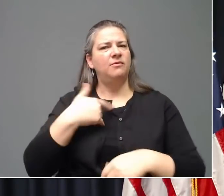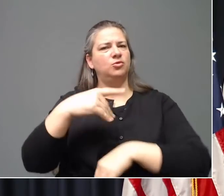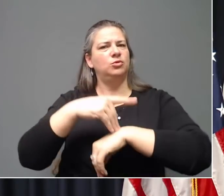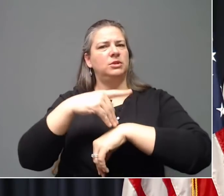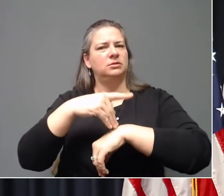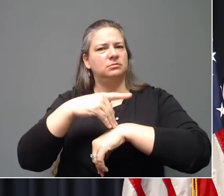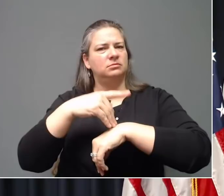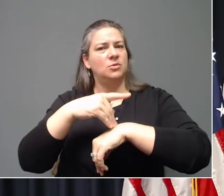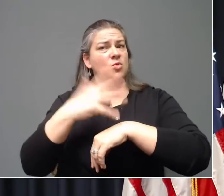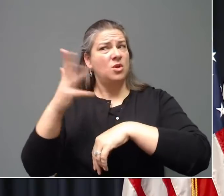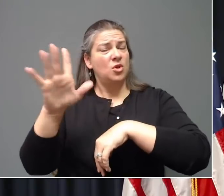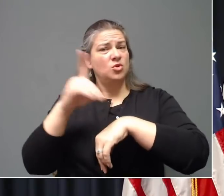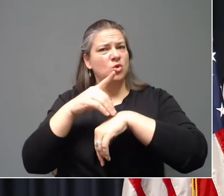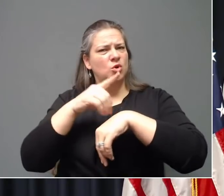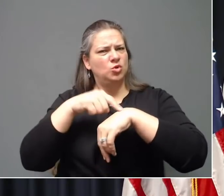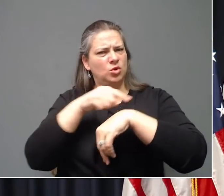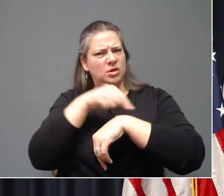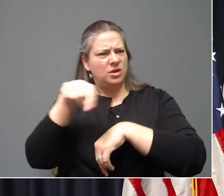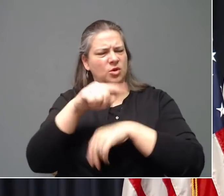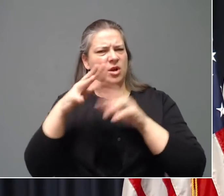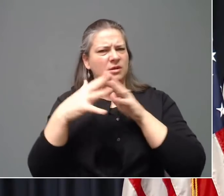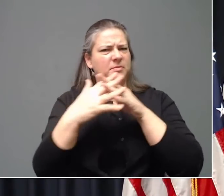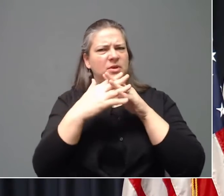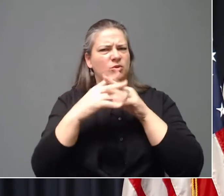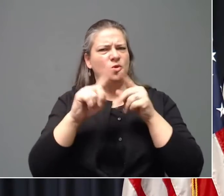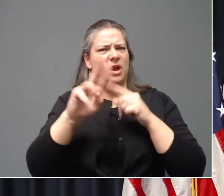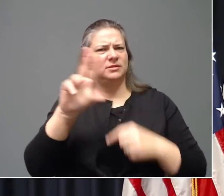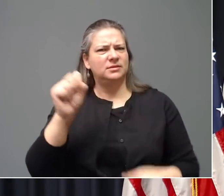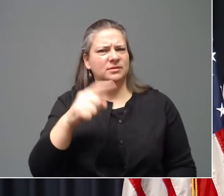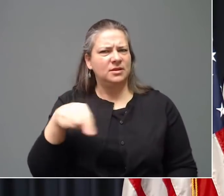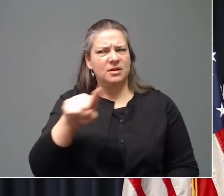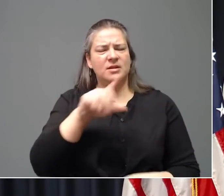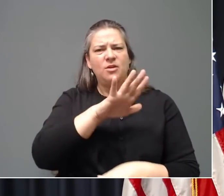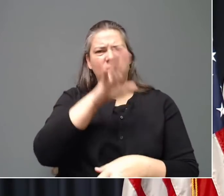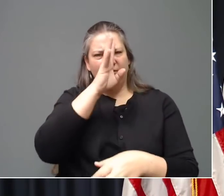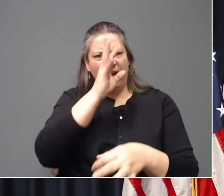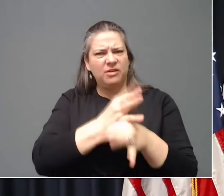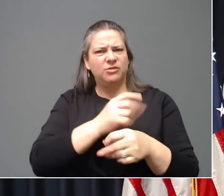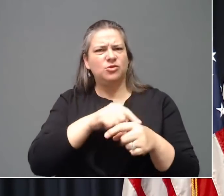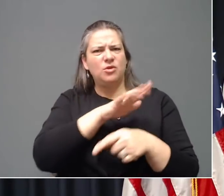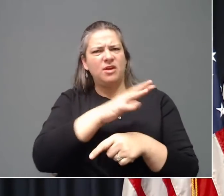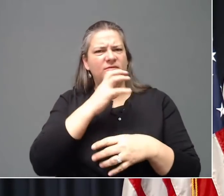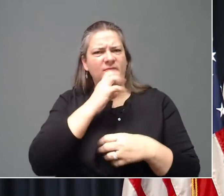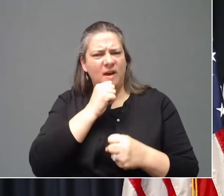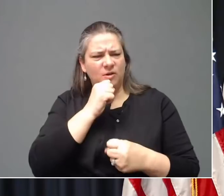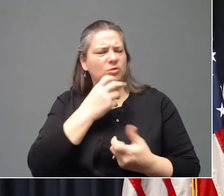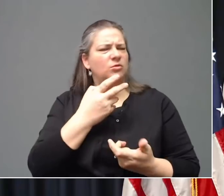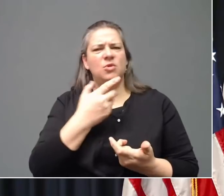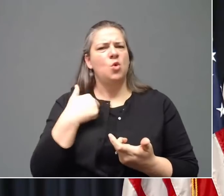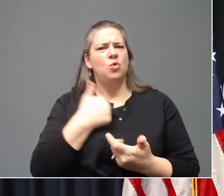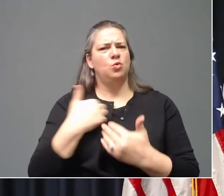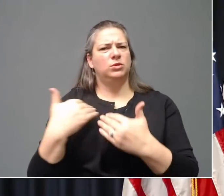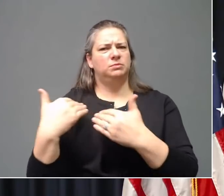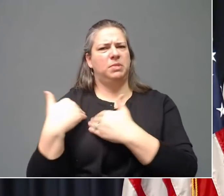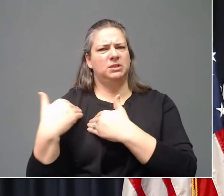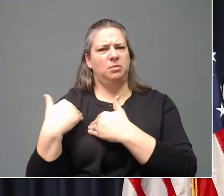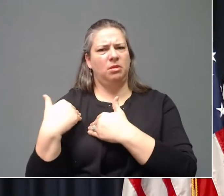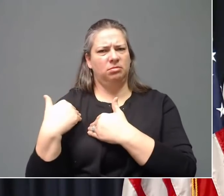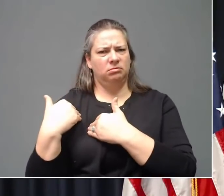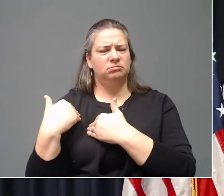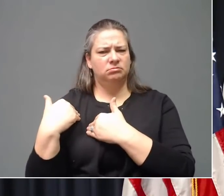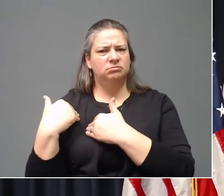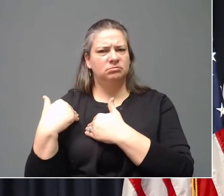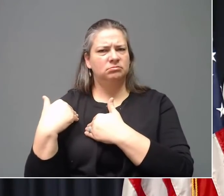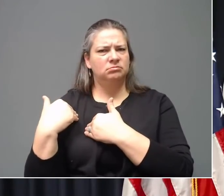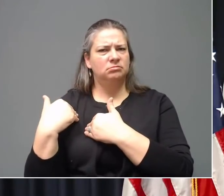a duty to their faith and values. We are all responsible for our words. You